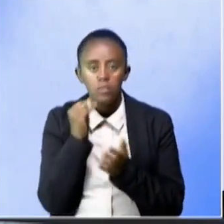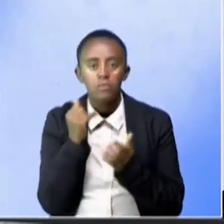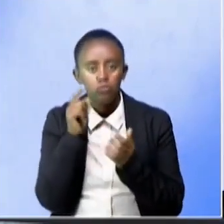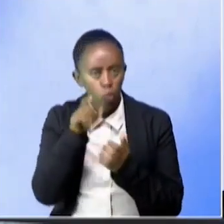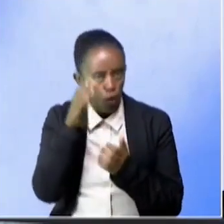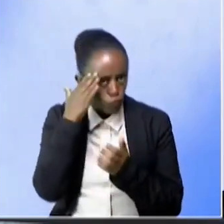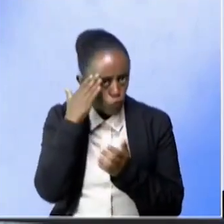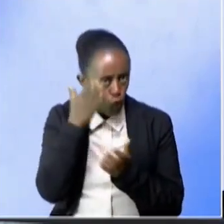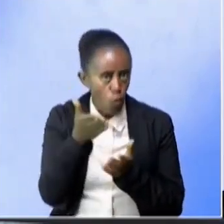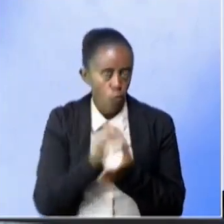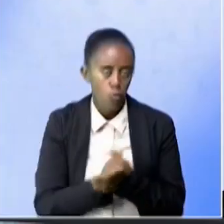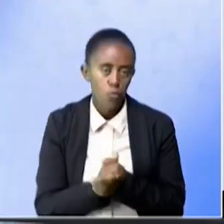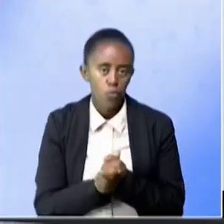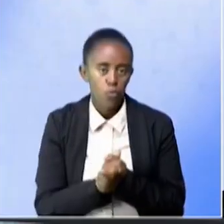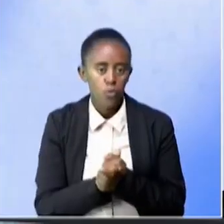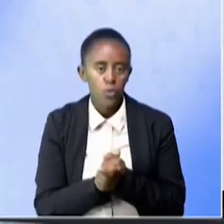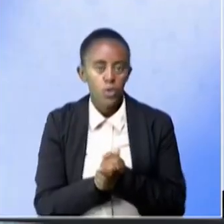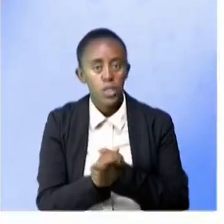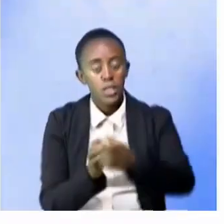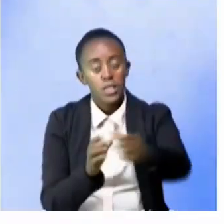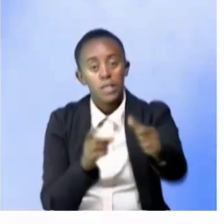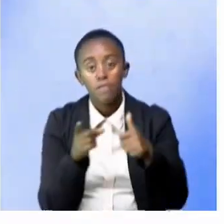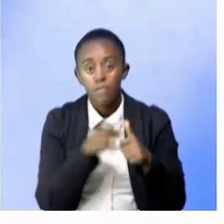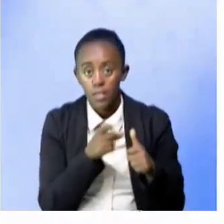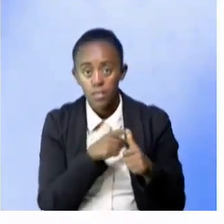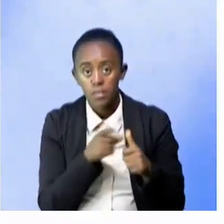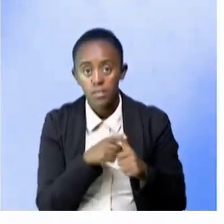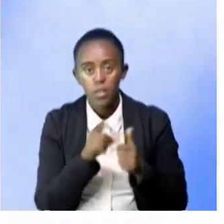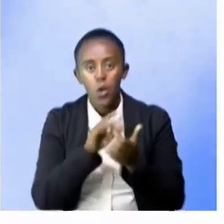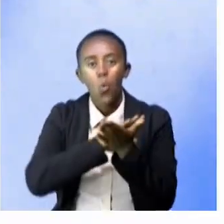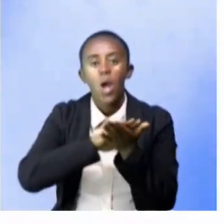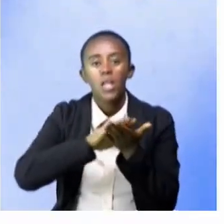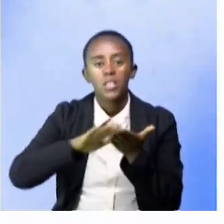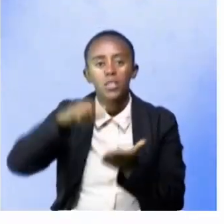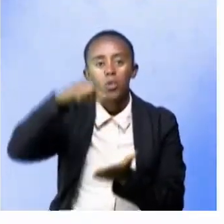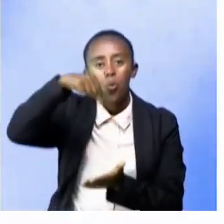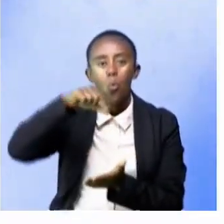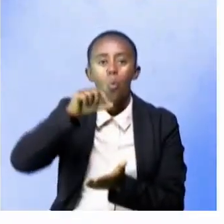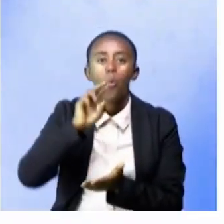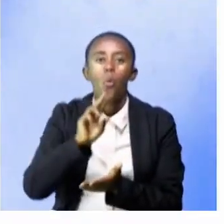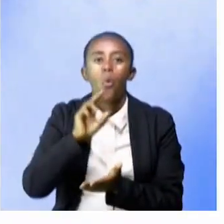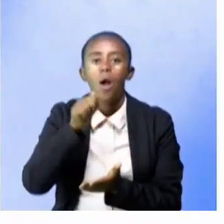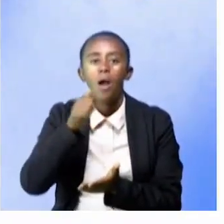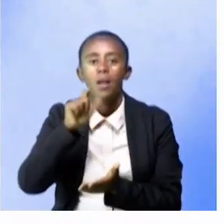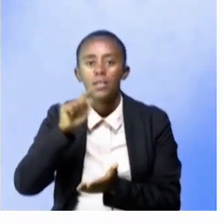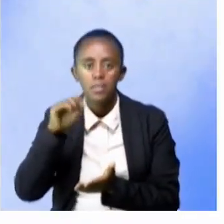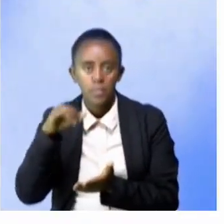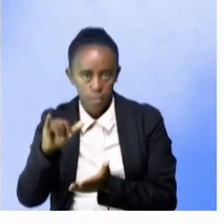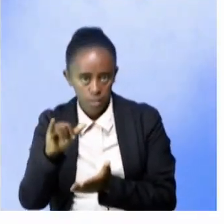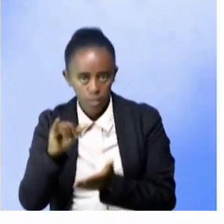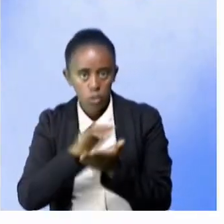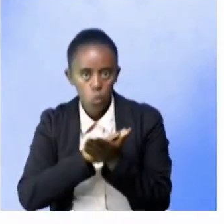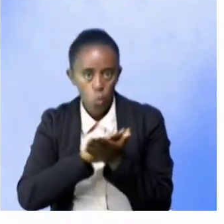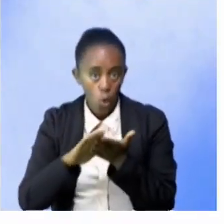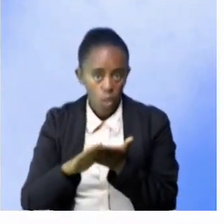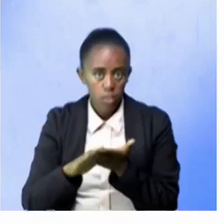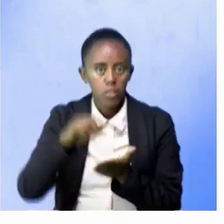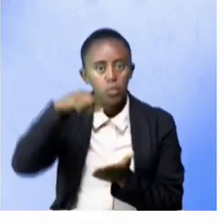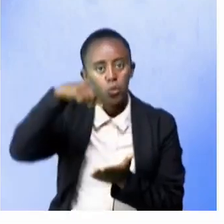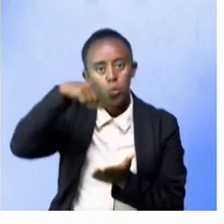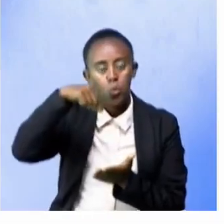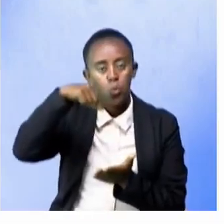know. The first one, that is quality. And now this is the first function of